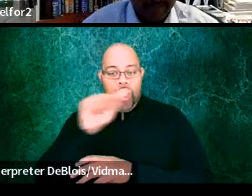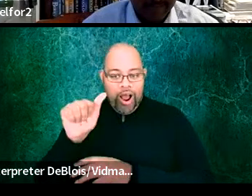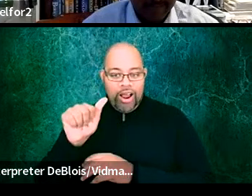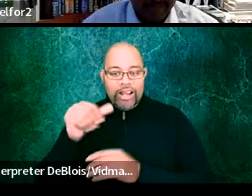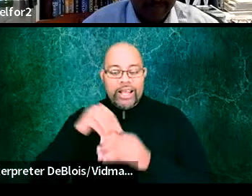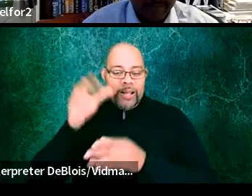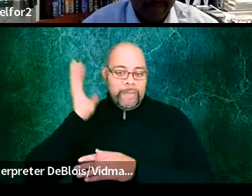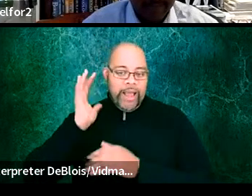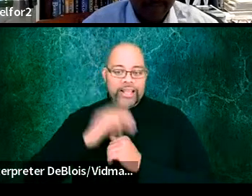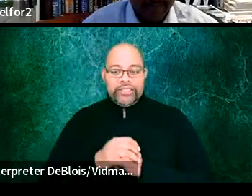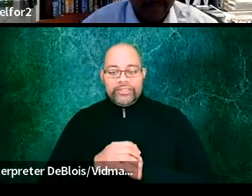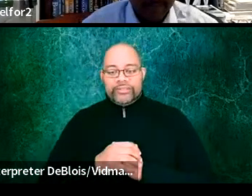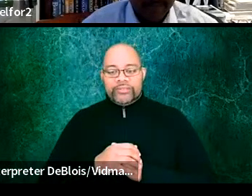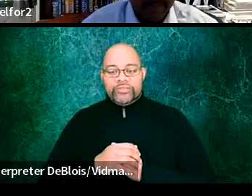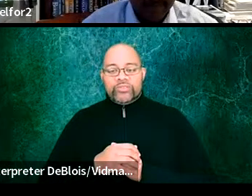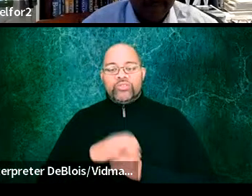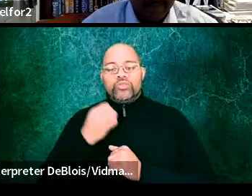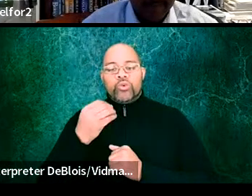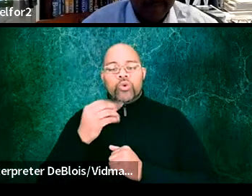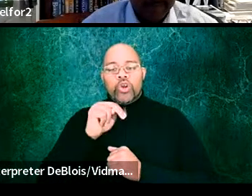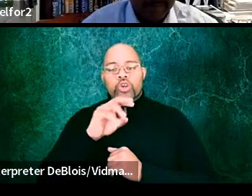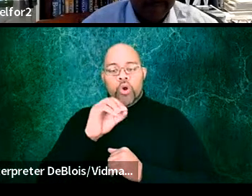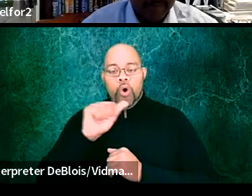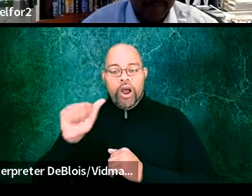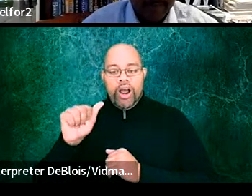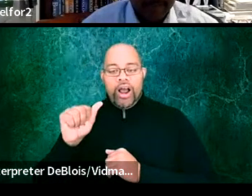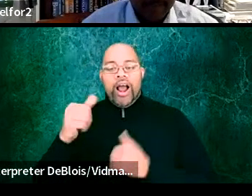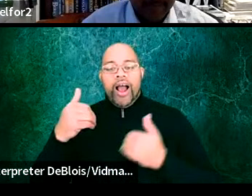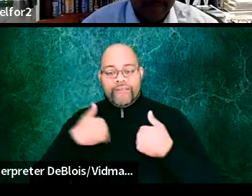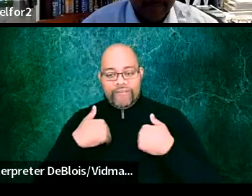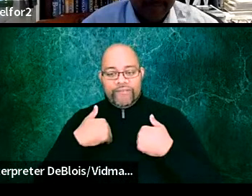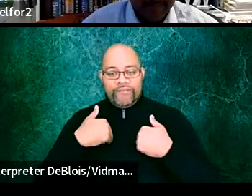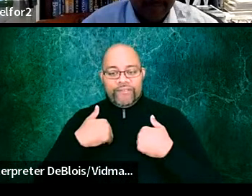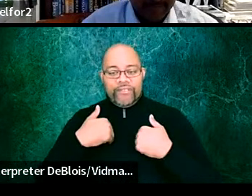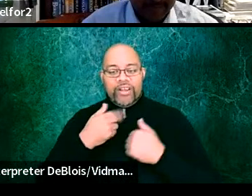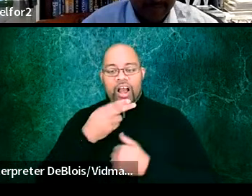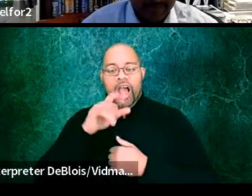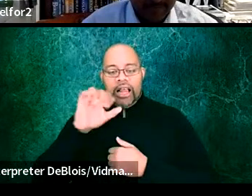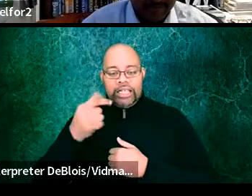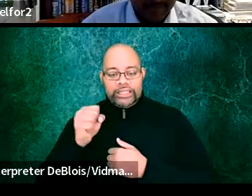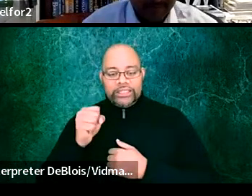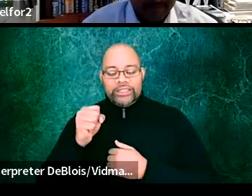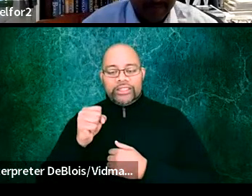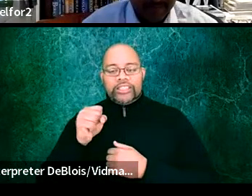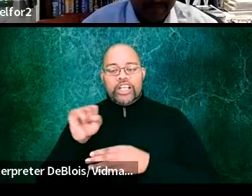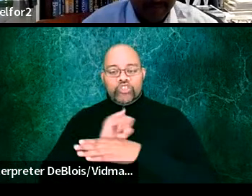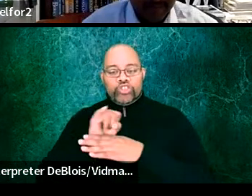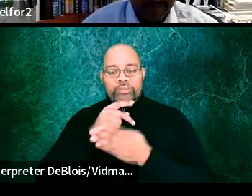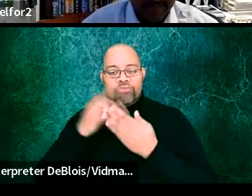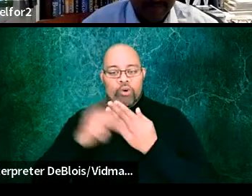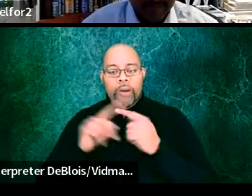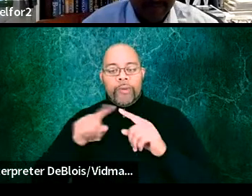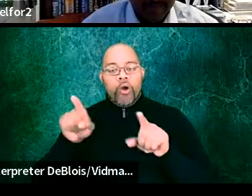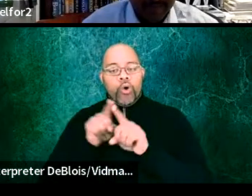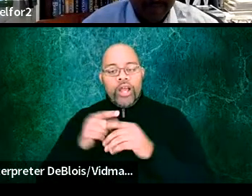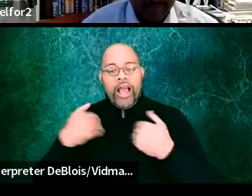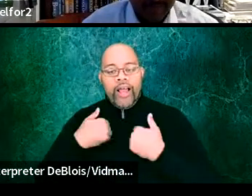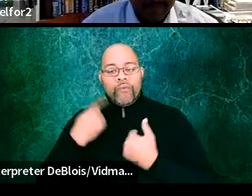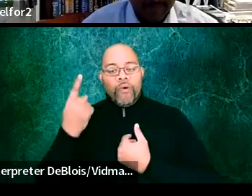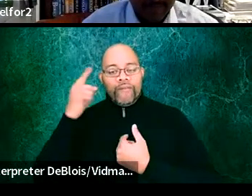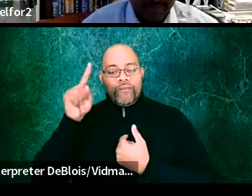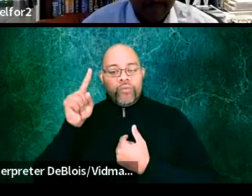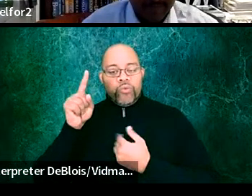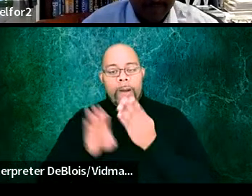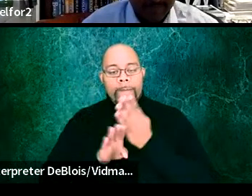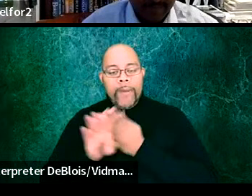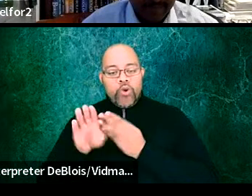in the past. So NOAA does have the Hollings internship program, but then they also have one for